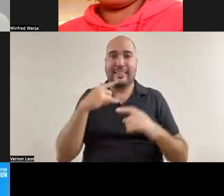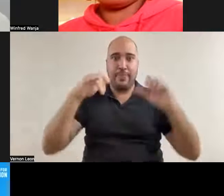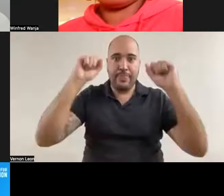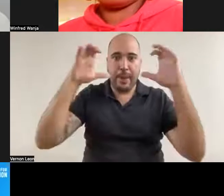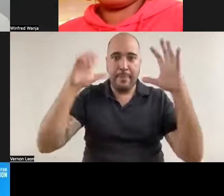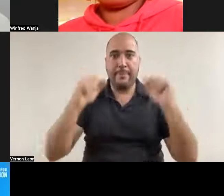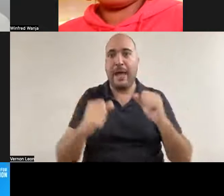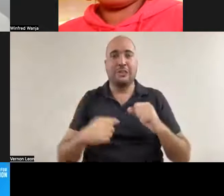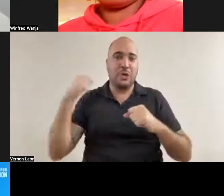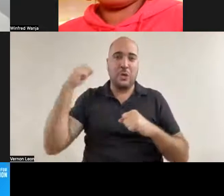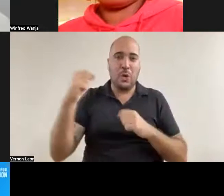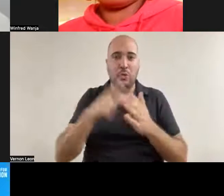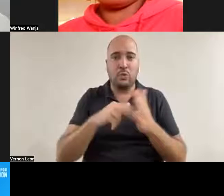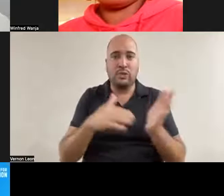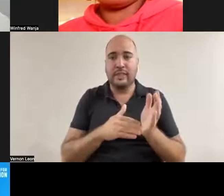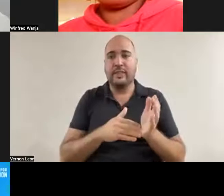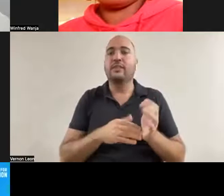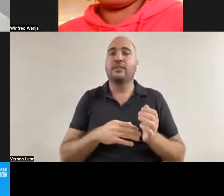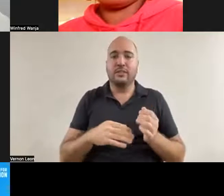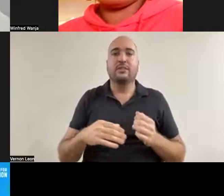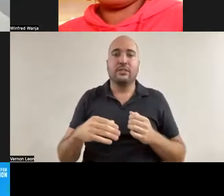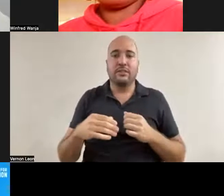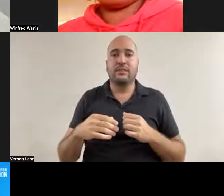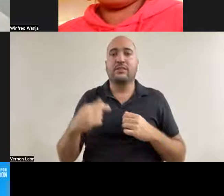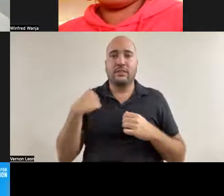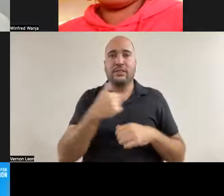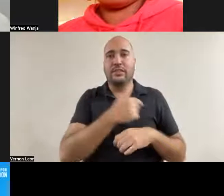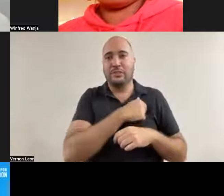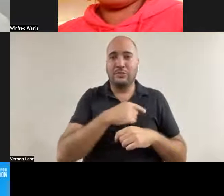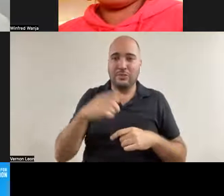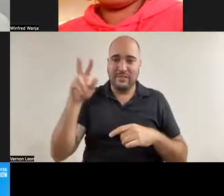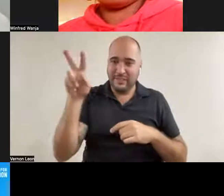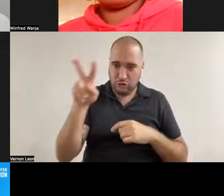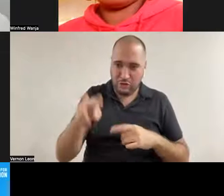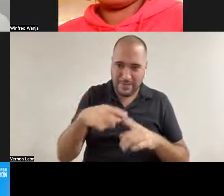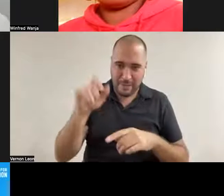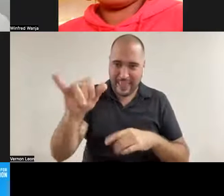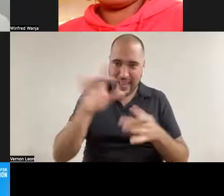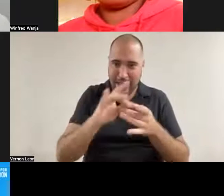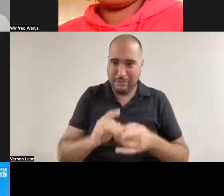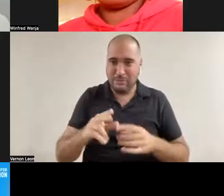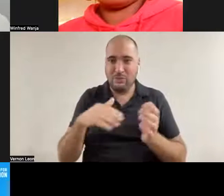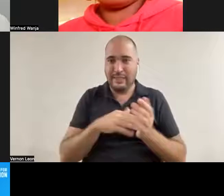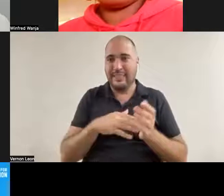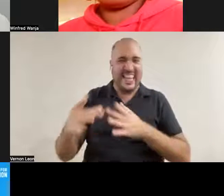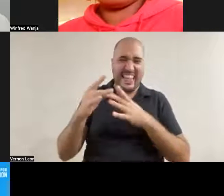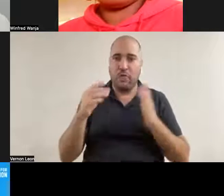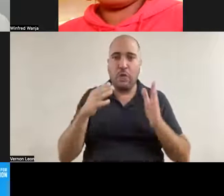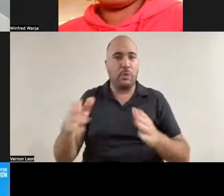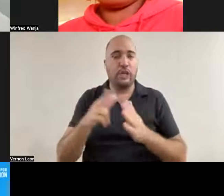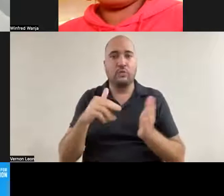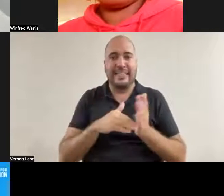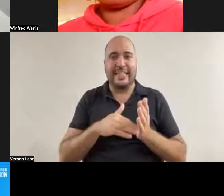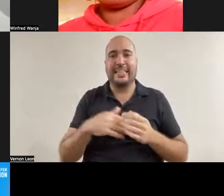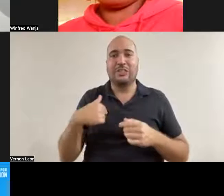New Zealand. Marie said lead the way New Zealand. I feel like we